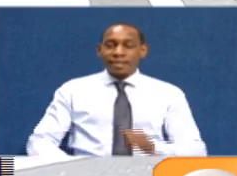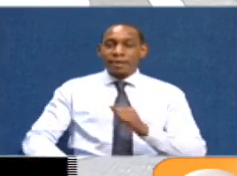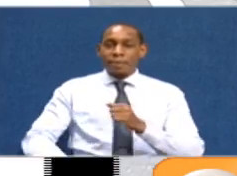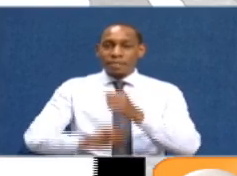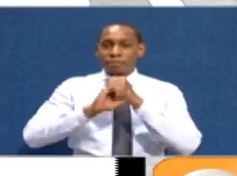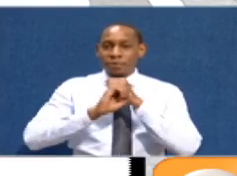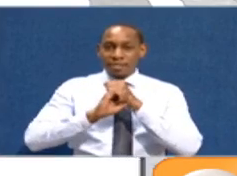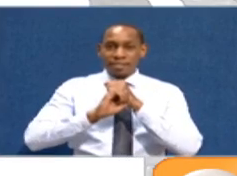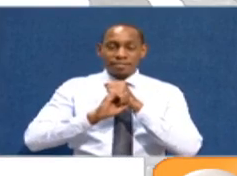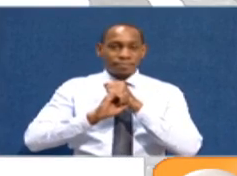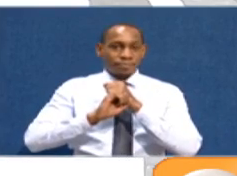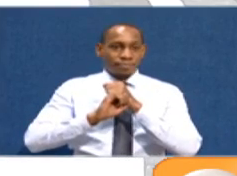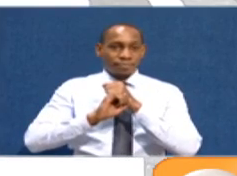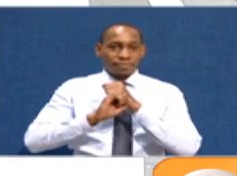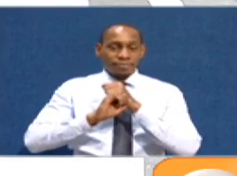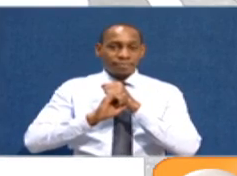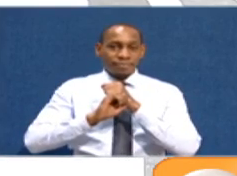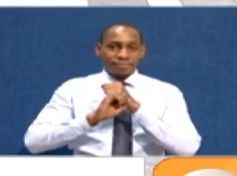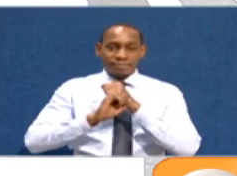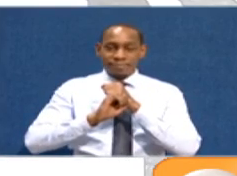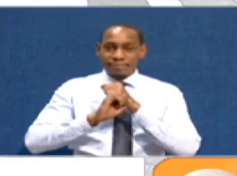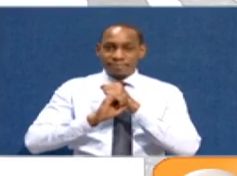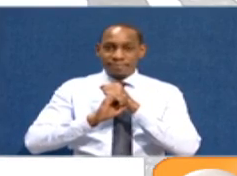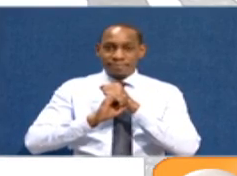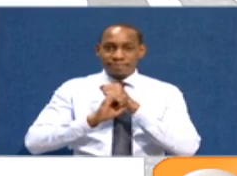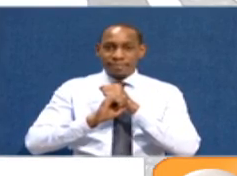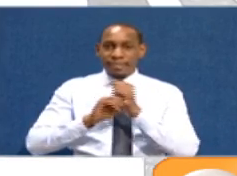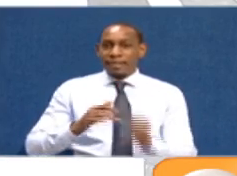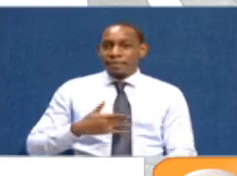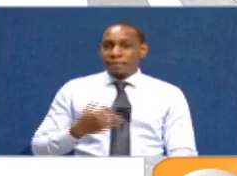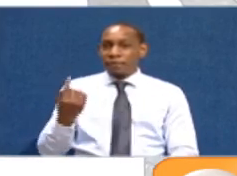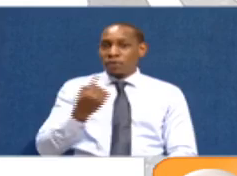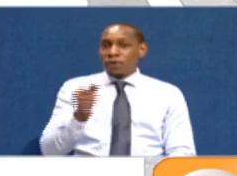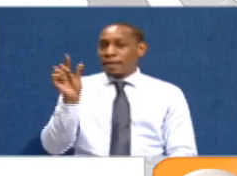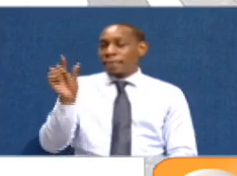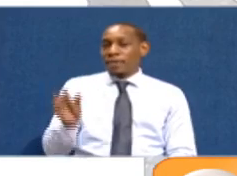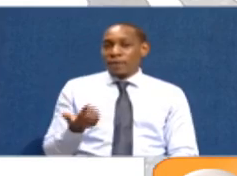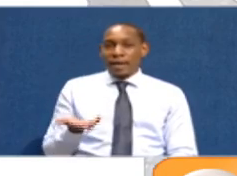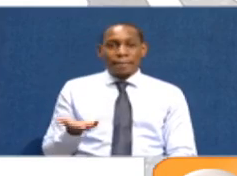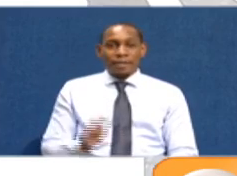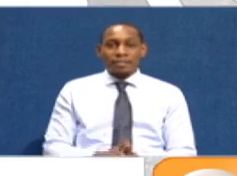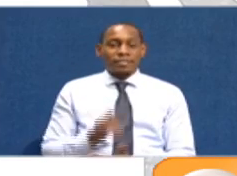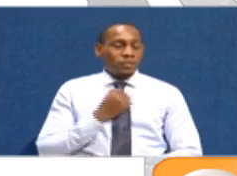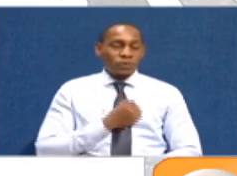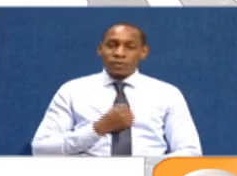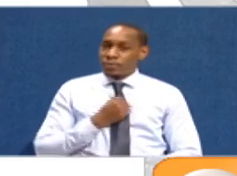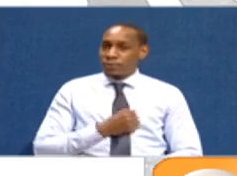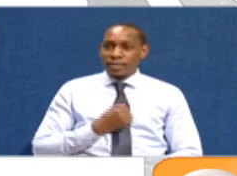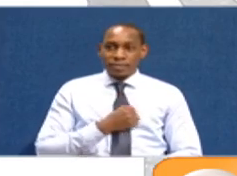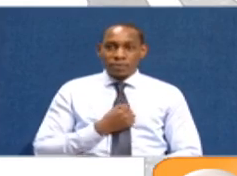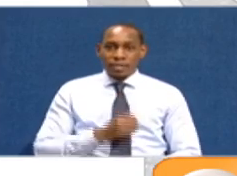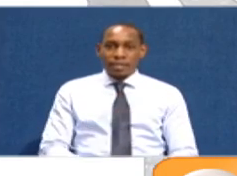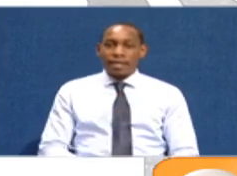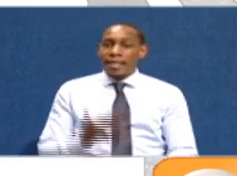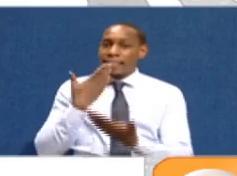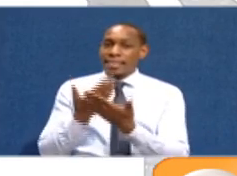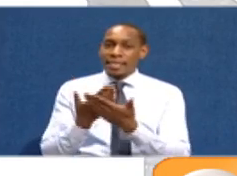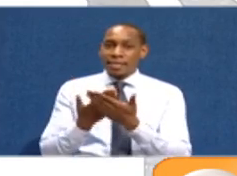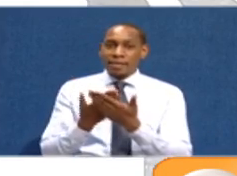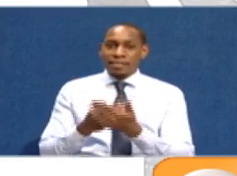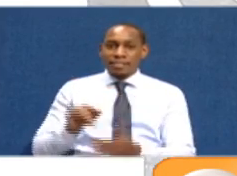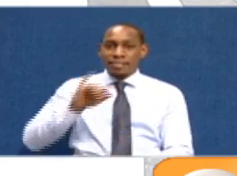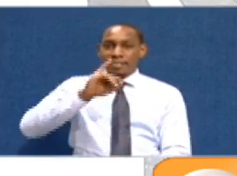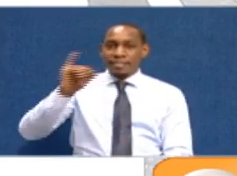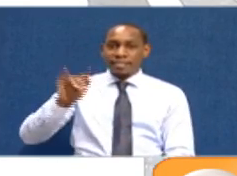have a hard time doing it. Yeah, I am now. You know, sorry. I feel like the only one here. You know? I'm sorry, guys. No worries. Thank you.